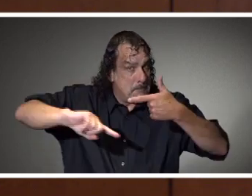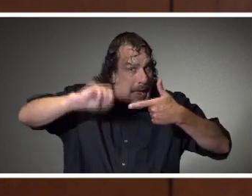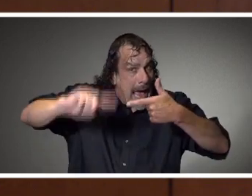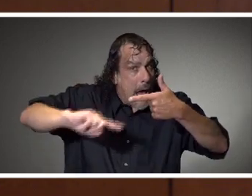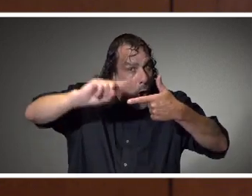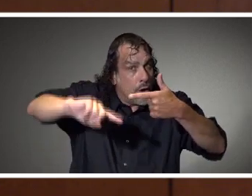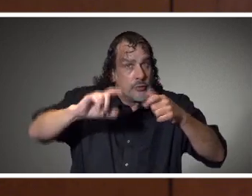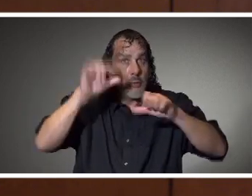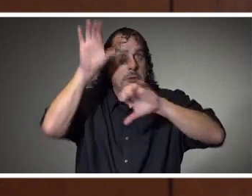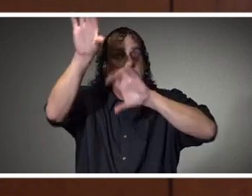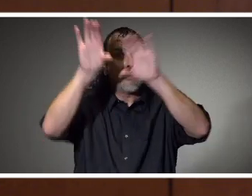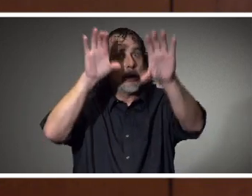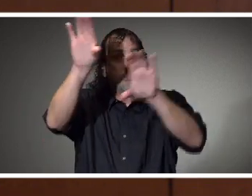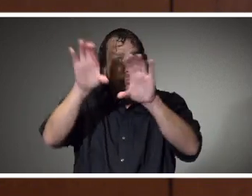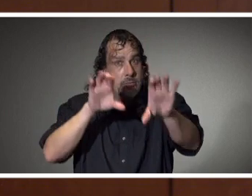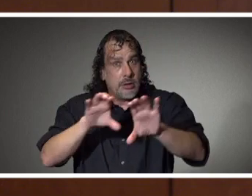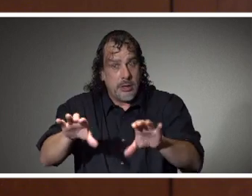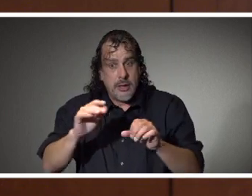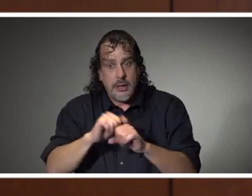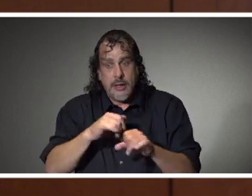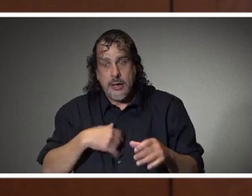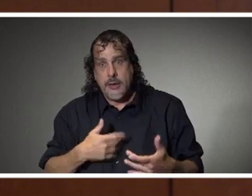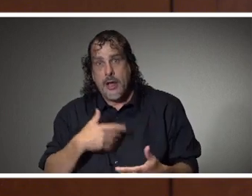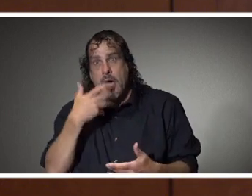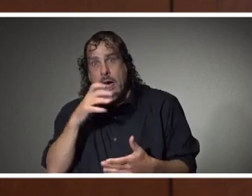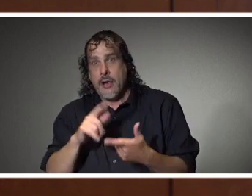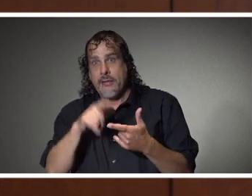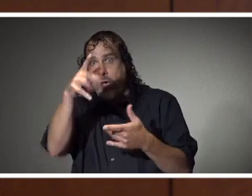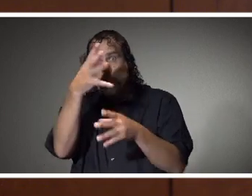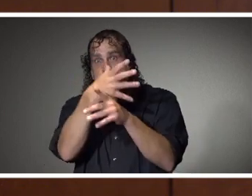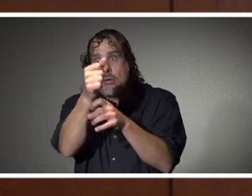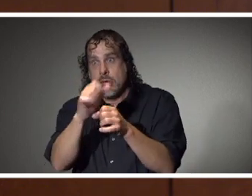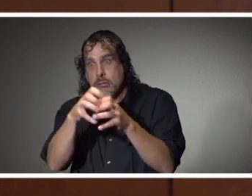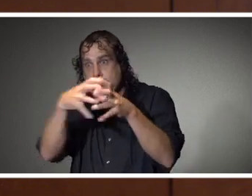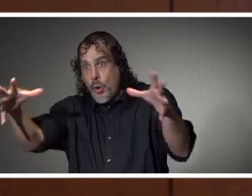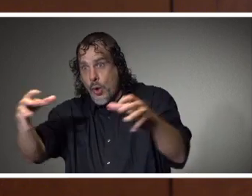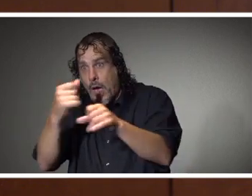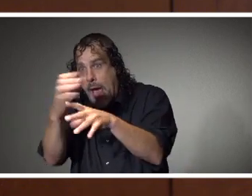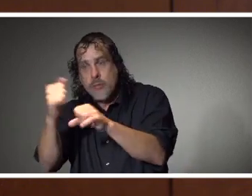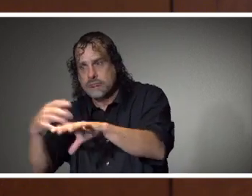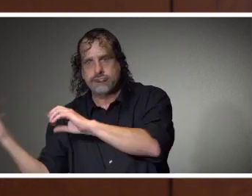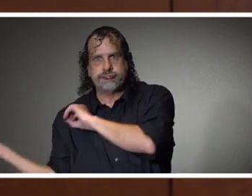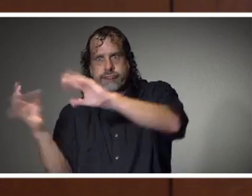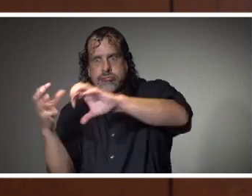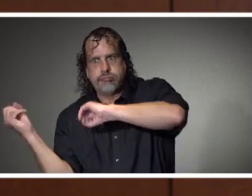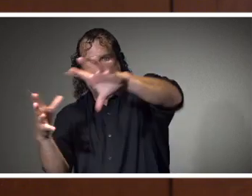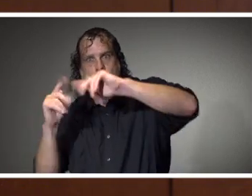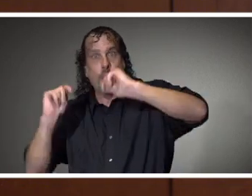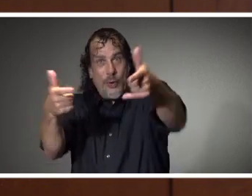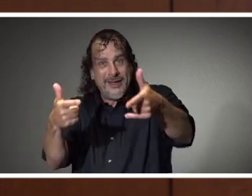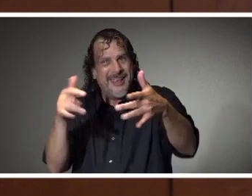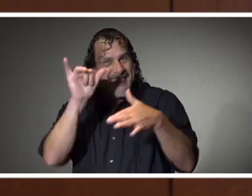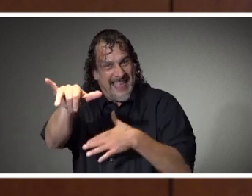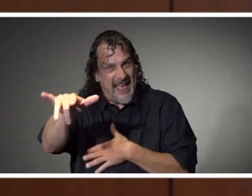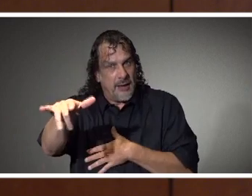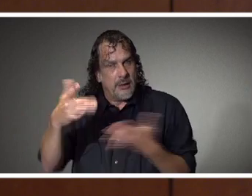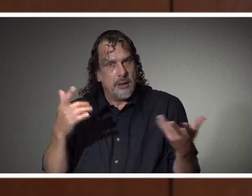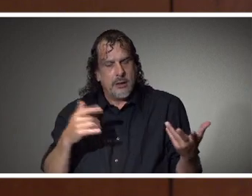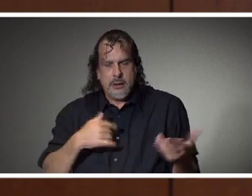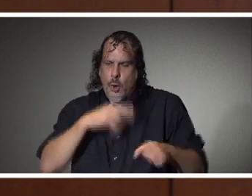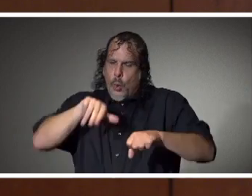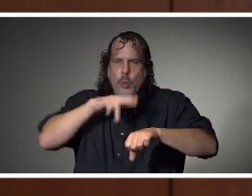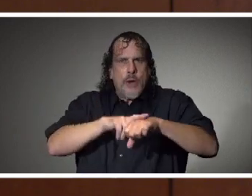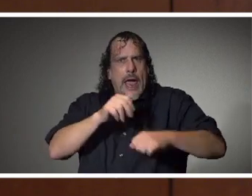those deliveries, as well as the hot shots when we have breakouts and whatnot. And I can't say enough about the 50 Mississippi National Guard